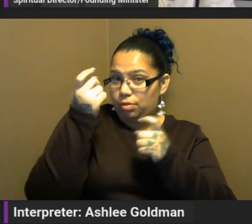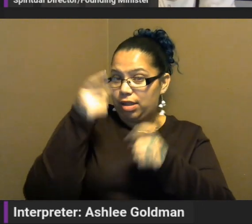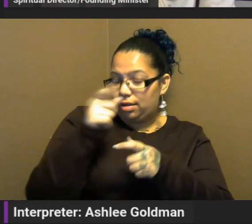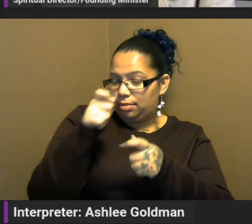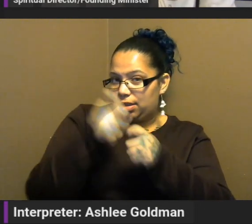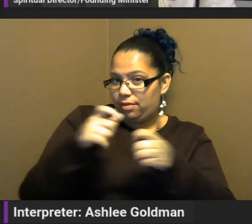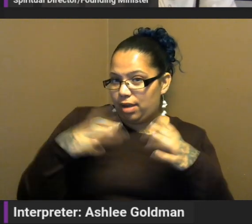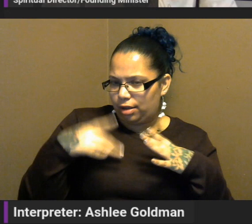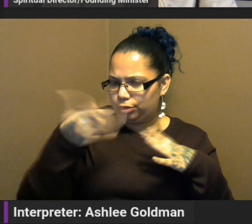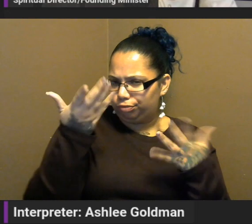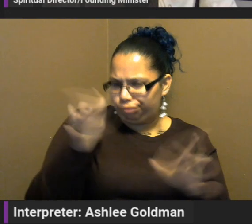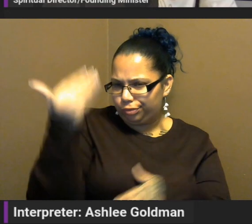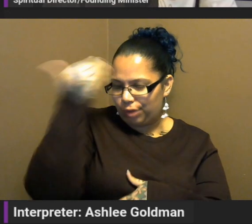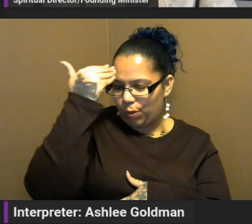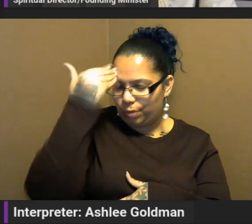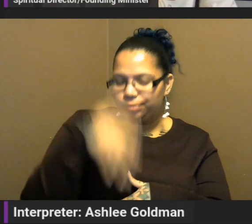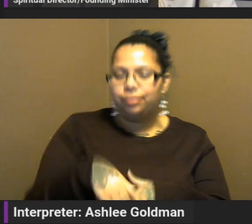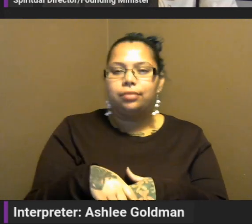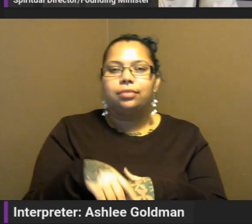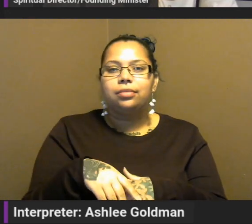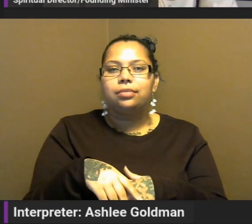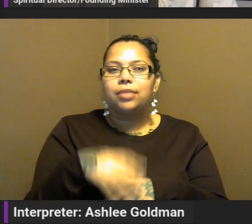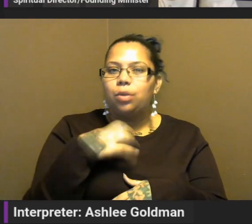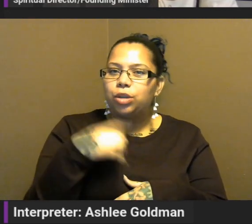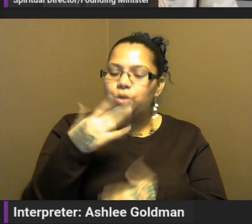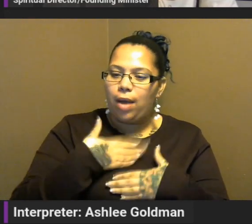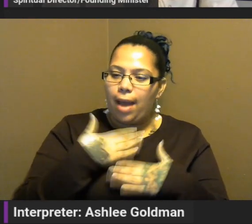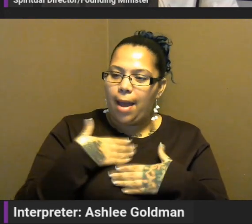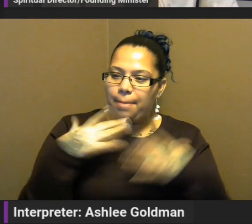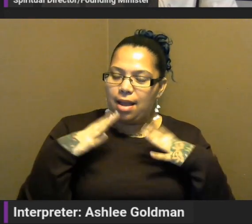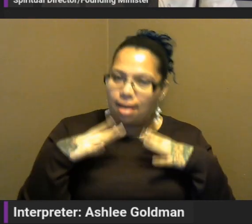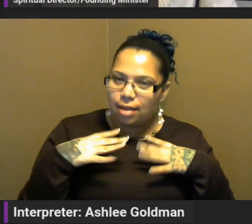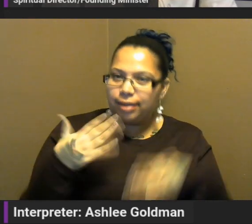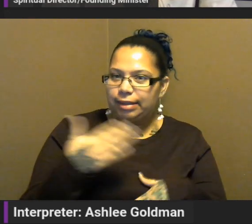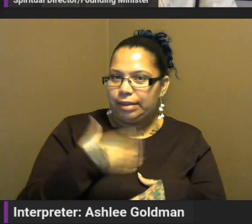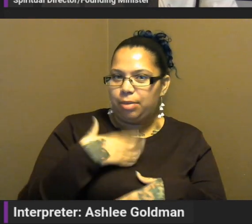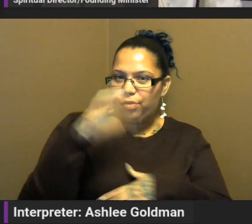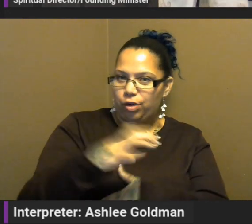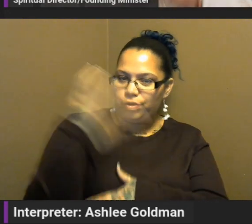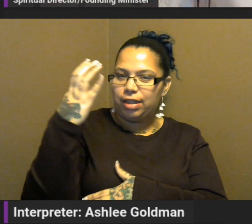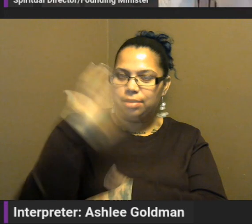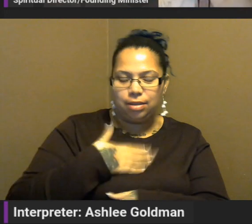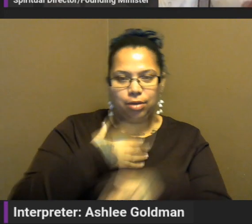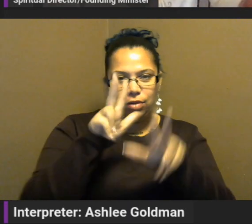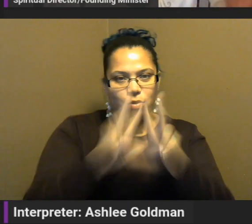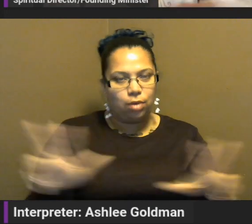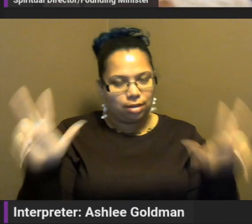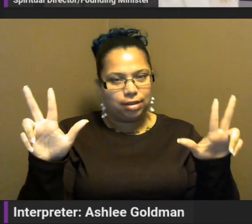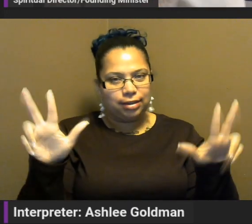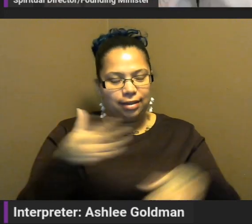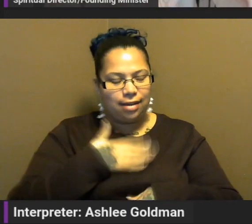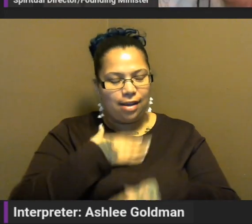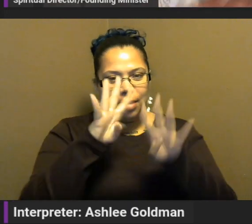which you know what it is, then I wish you happy holidays and Merry Christmas, happy Kwanzaa, happy